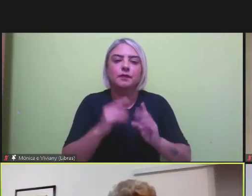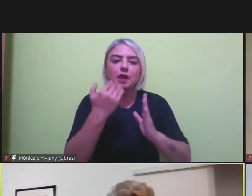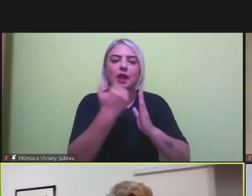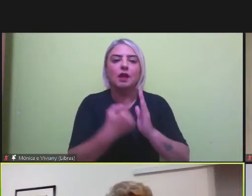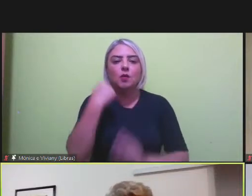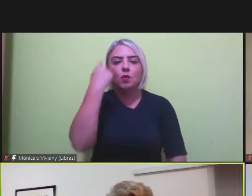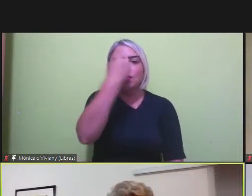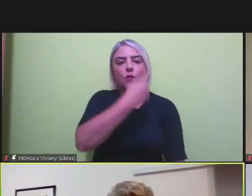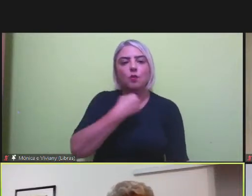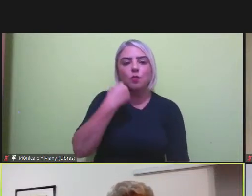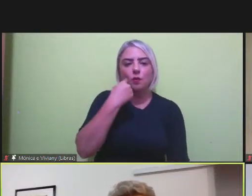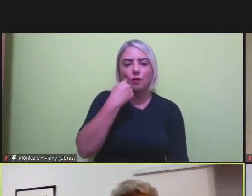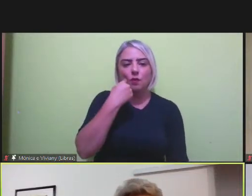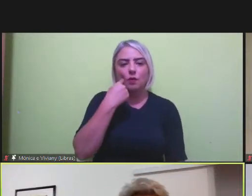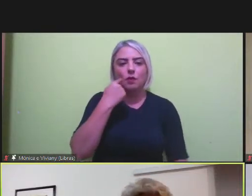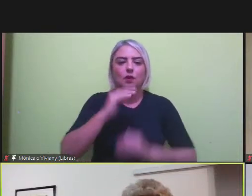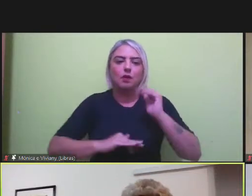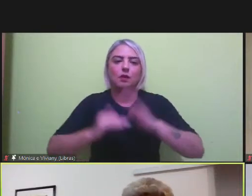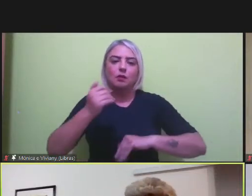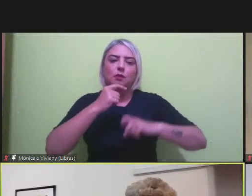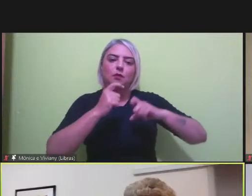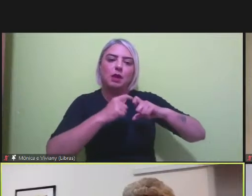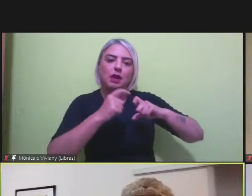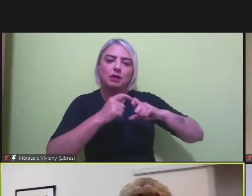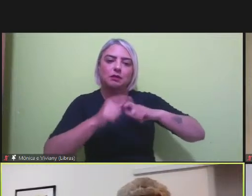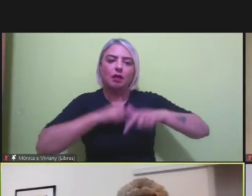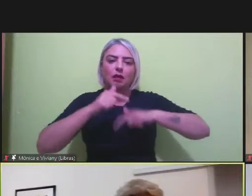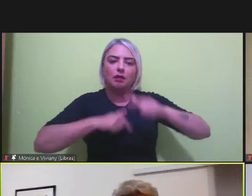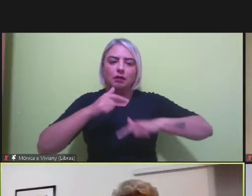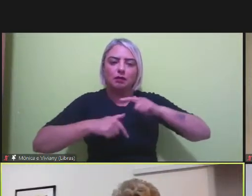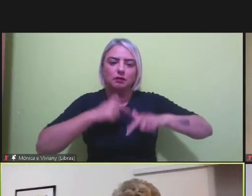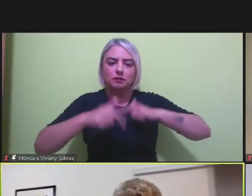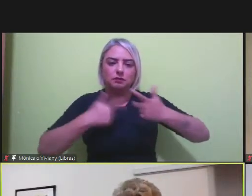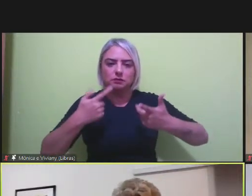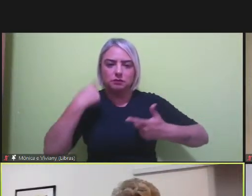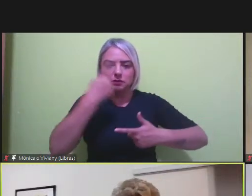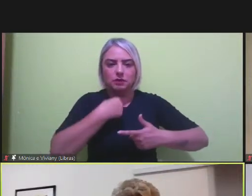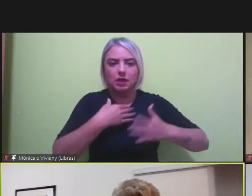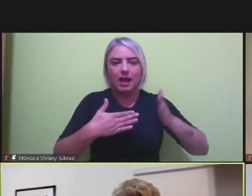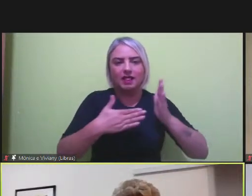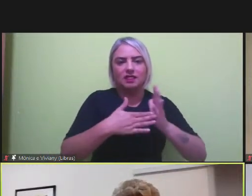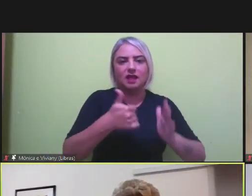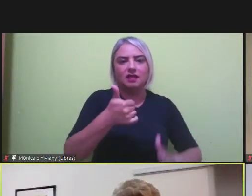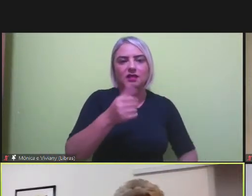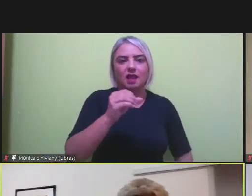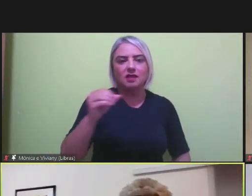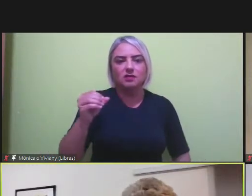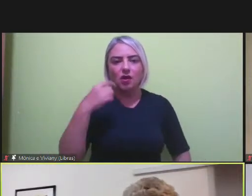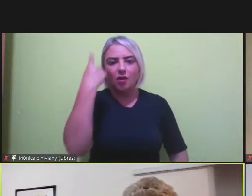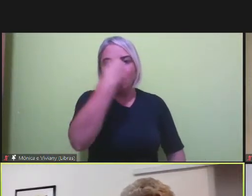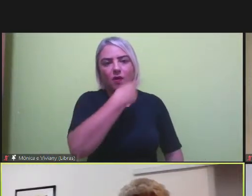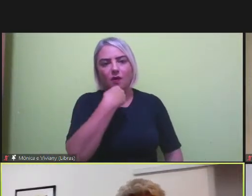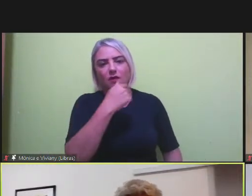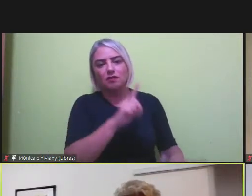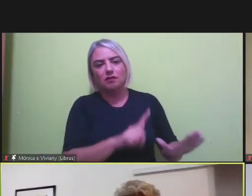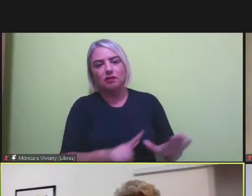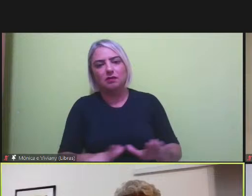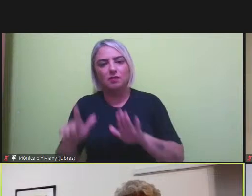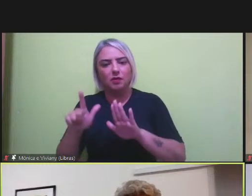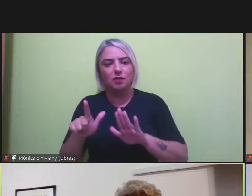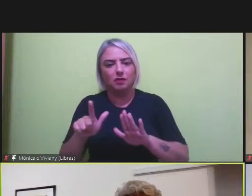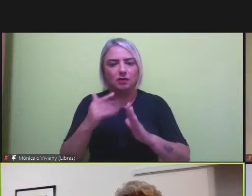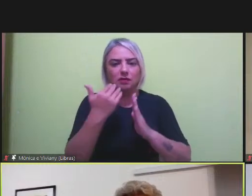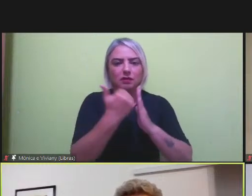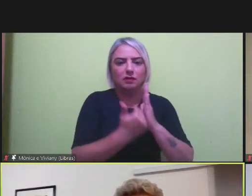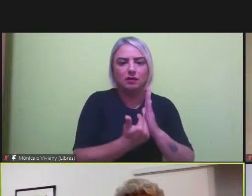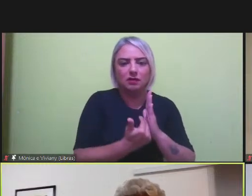the reduction of the working hours of doctors that currently can reach even 10 hours per week. That